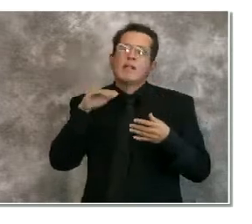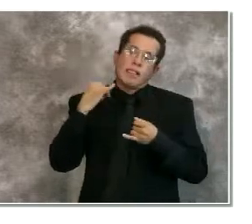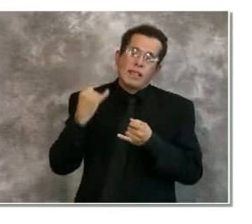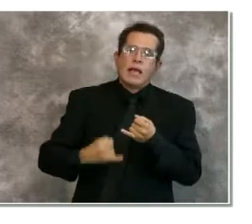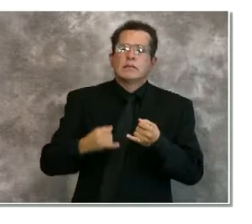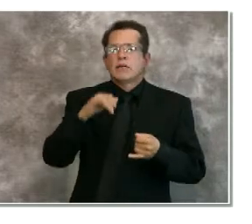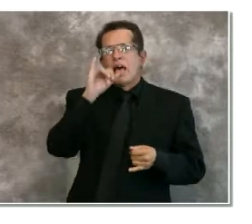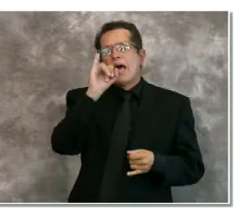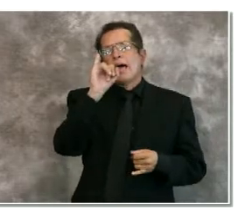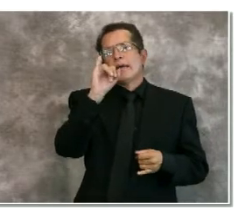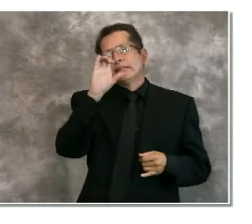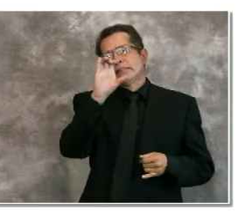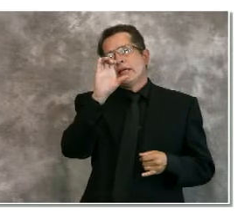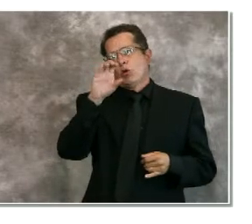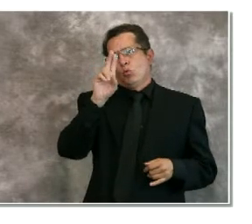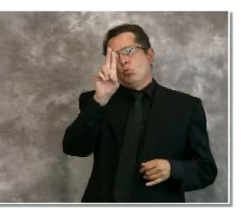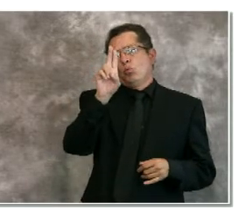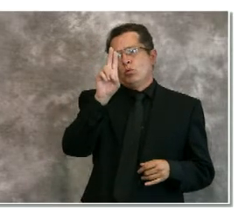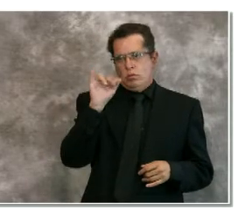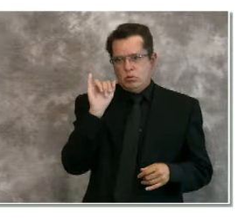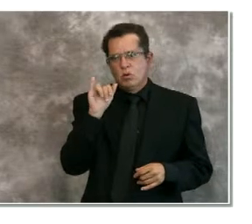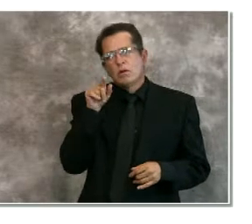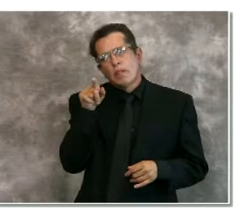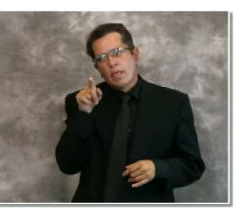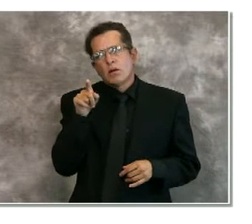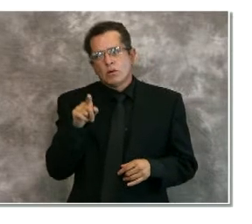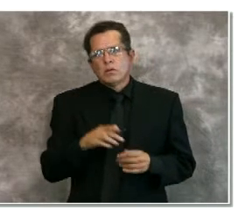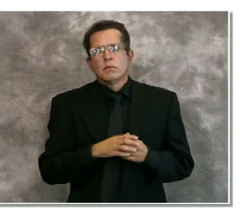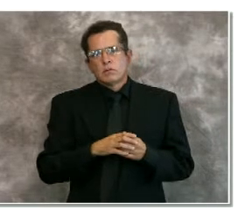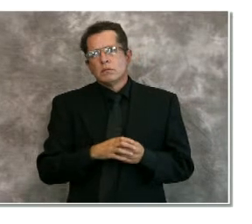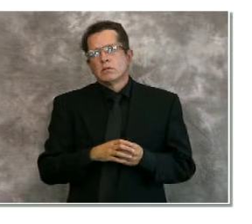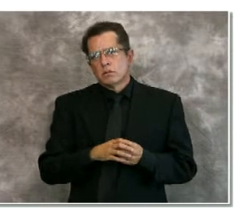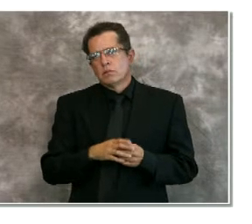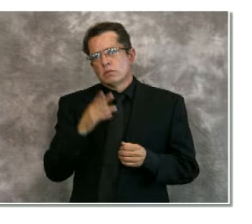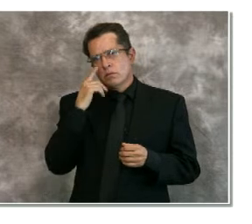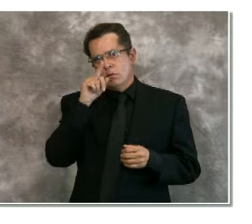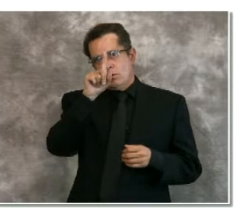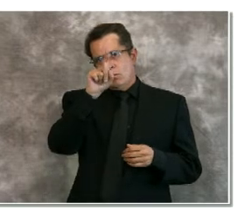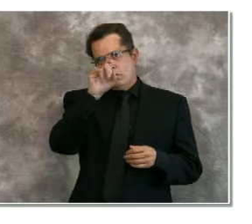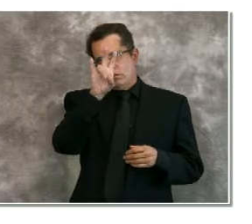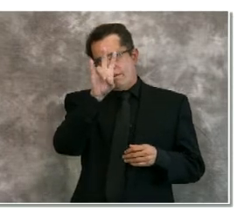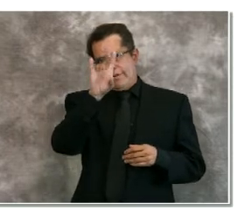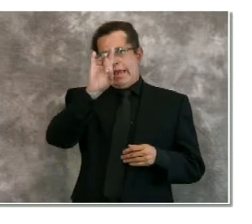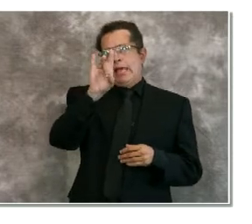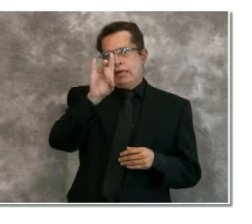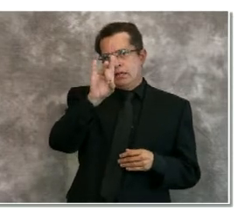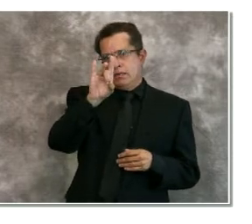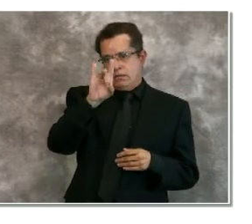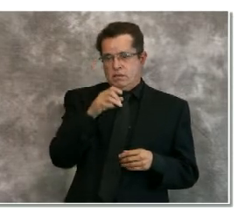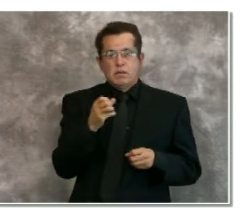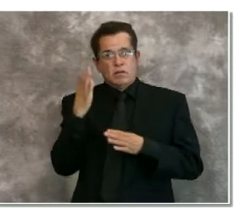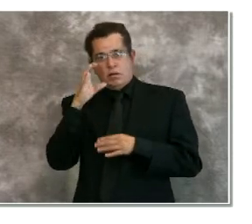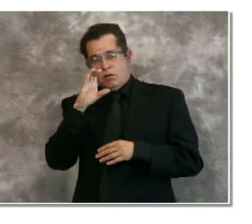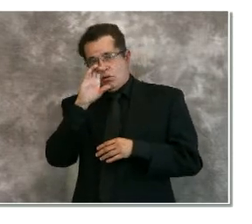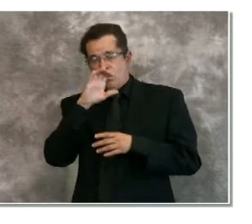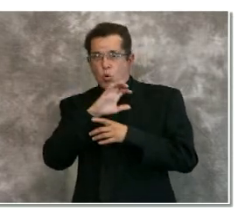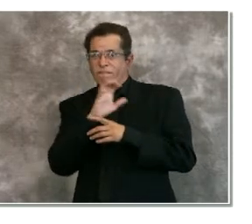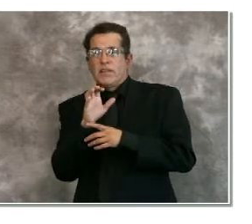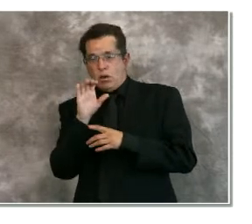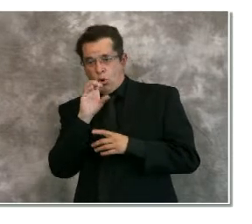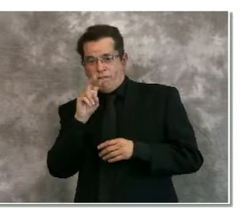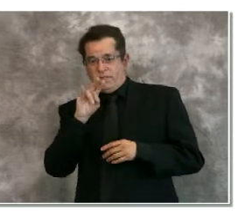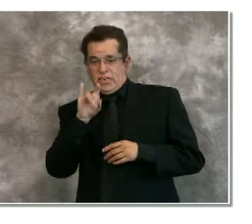ICU capacity. And again, what you can see here is the 178 is the COVID-related ICUs, which is an increase